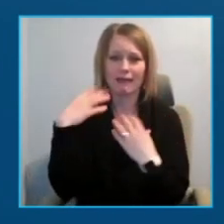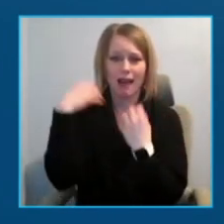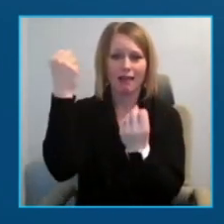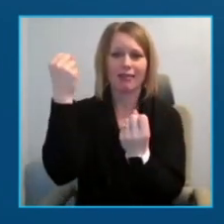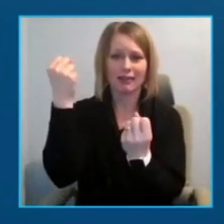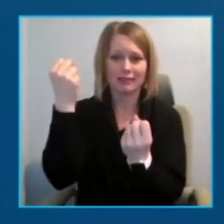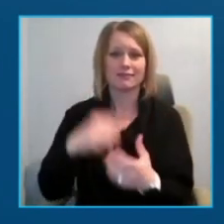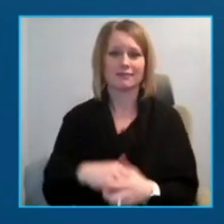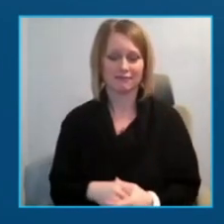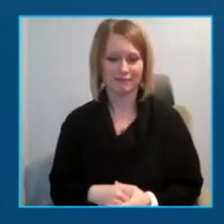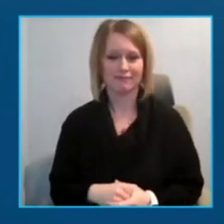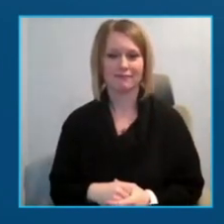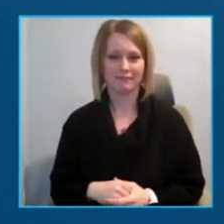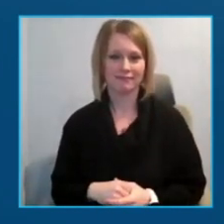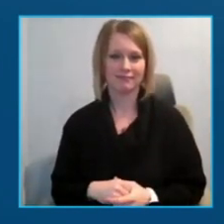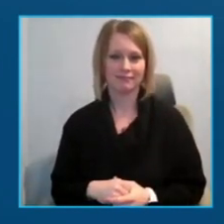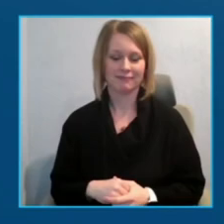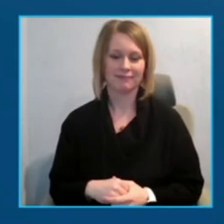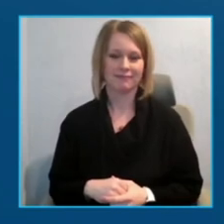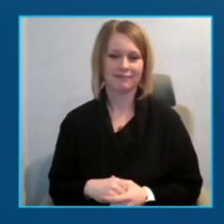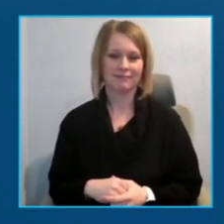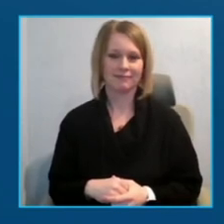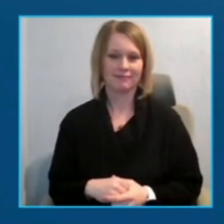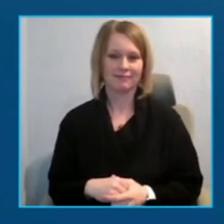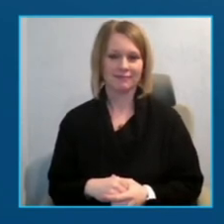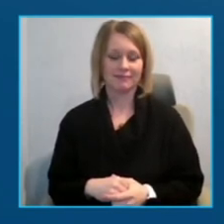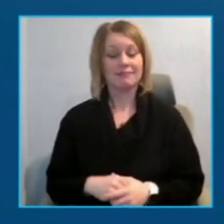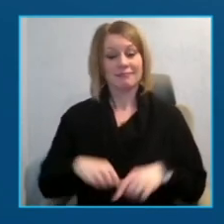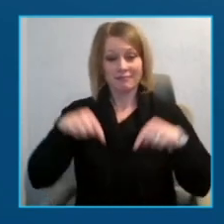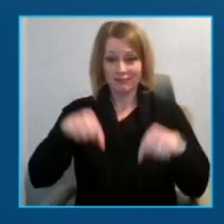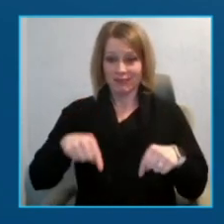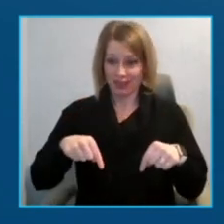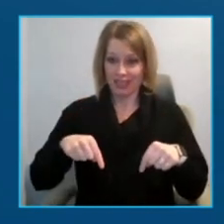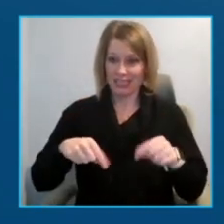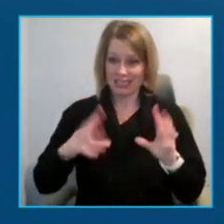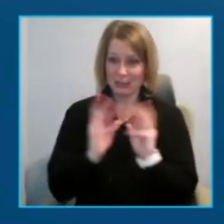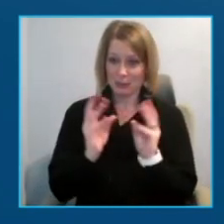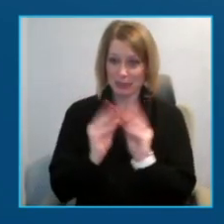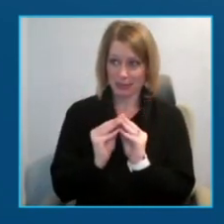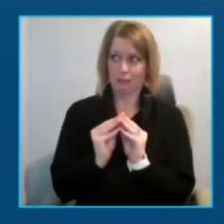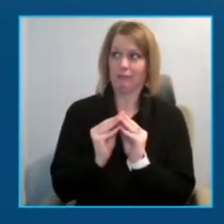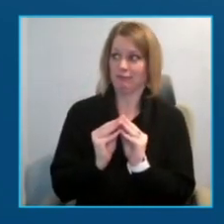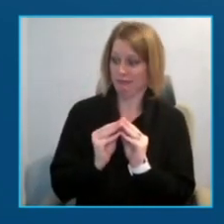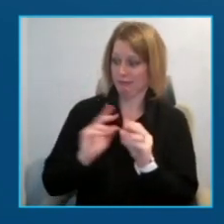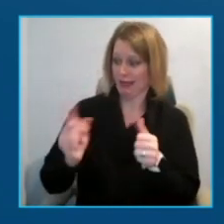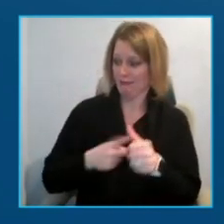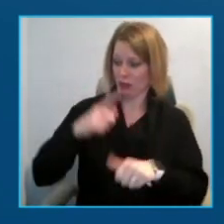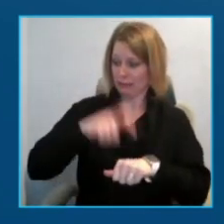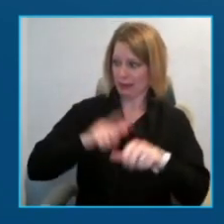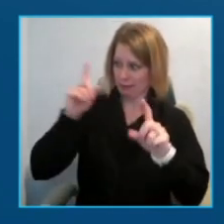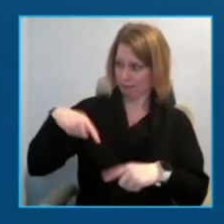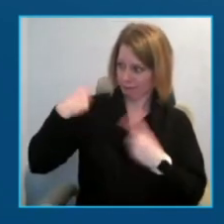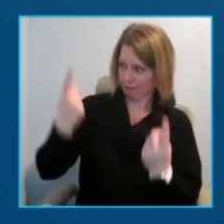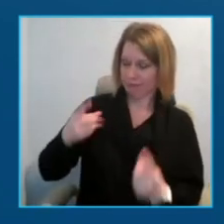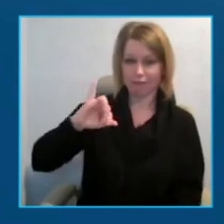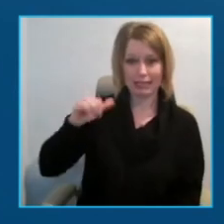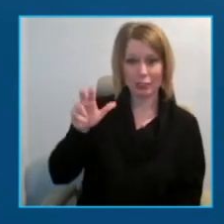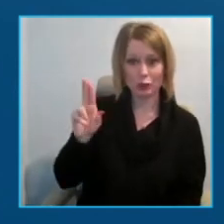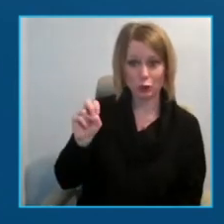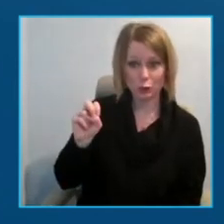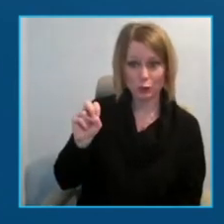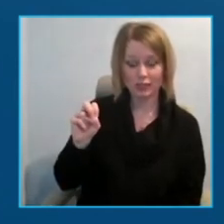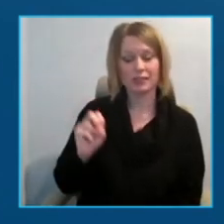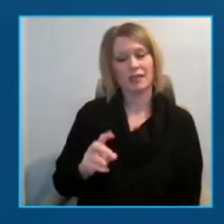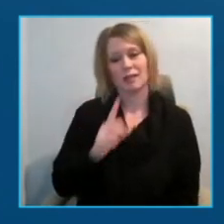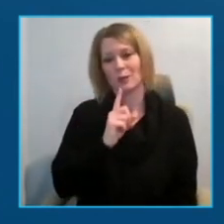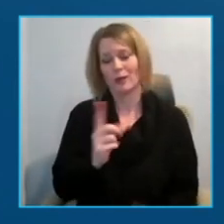As we begin this meeting, because it is our first meeting since last June, we would be remiss if we didn't take just